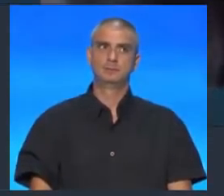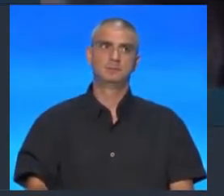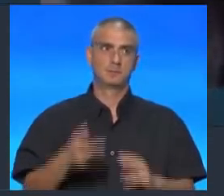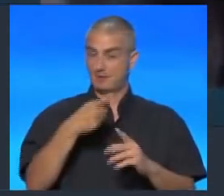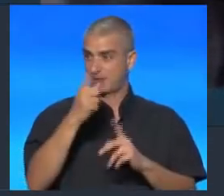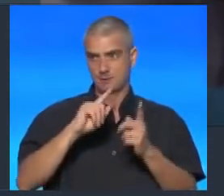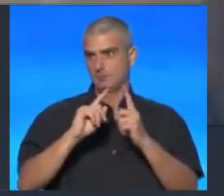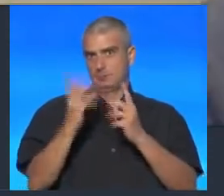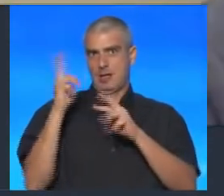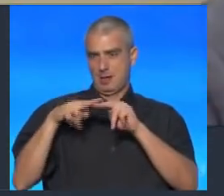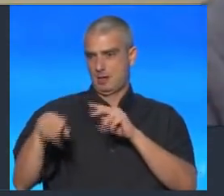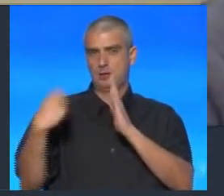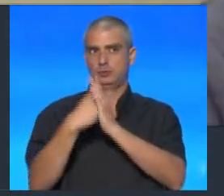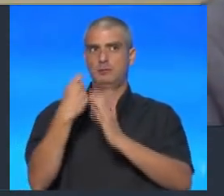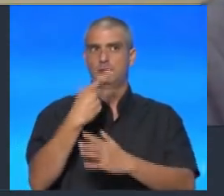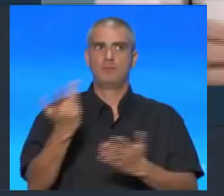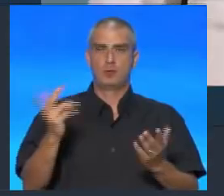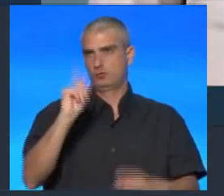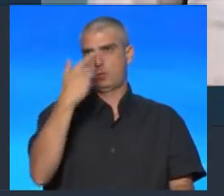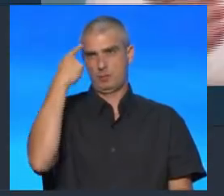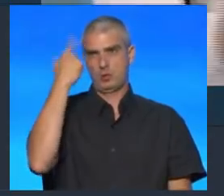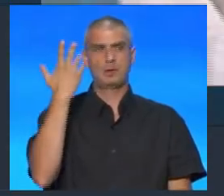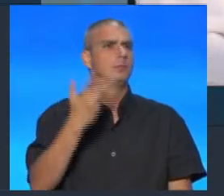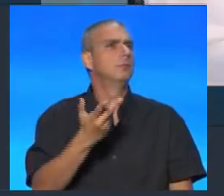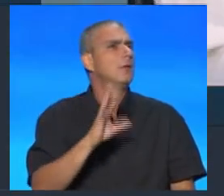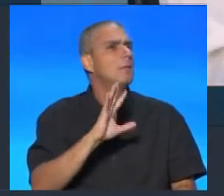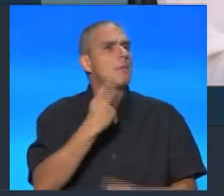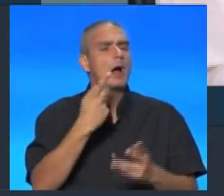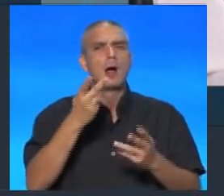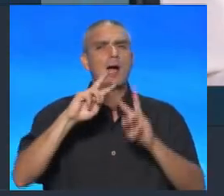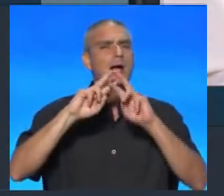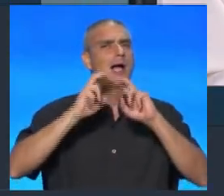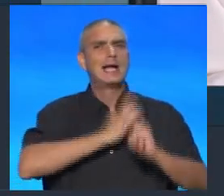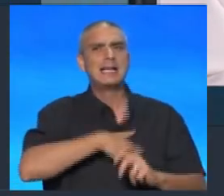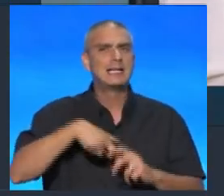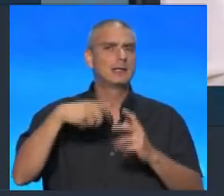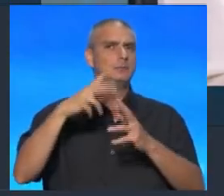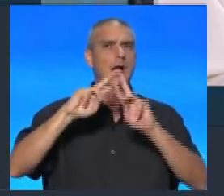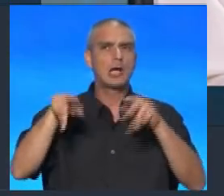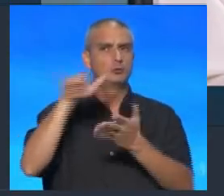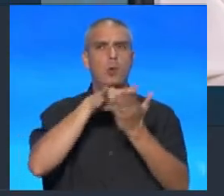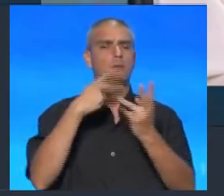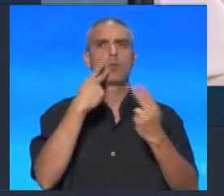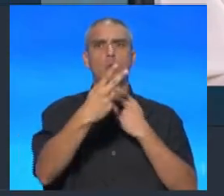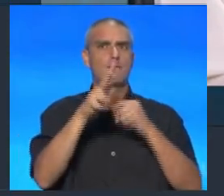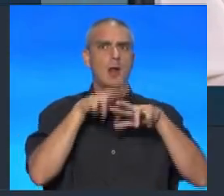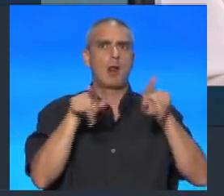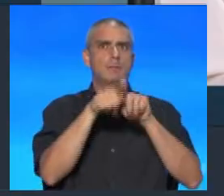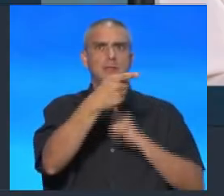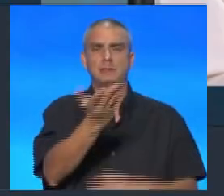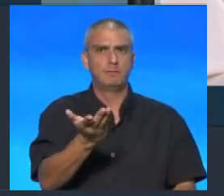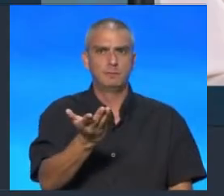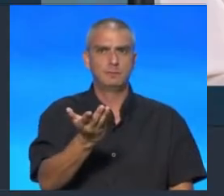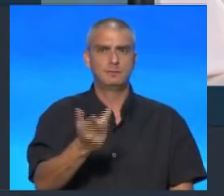mm-hmm. that uh-huh. you all know about. What is the authorities' response to this to that situation? Do you think that they